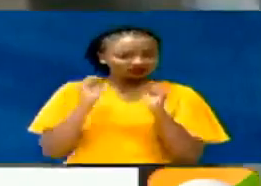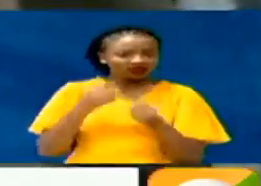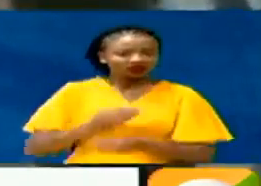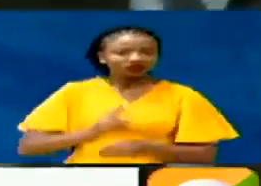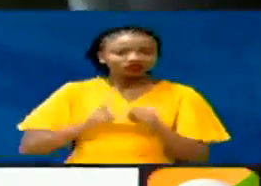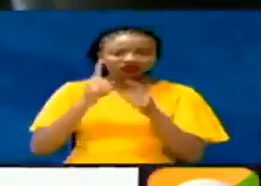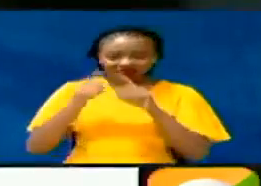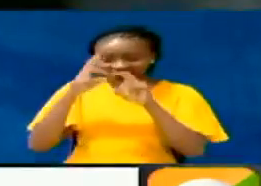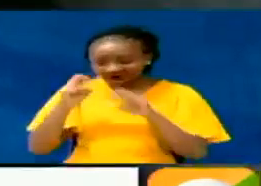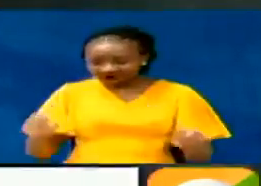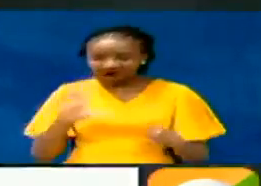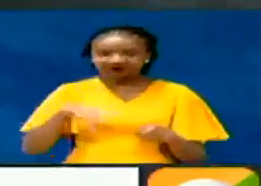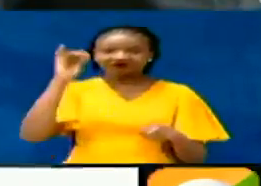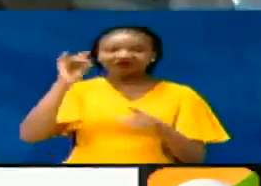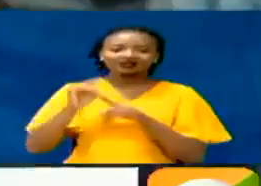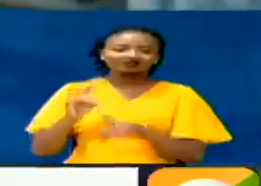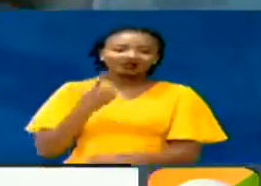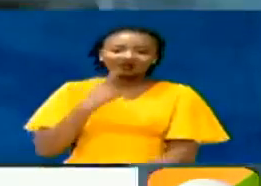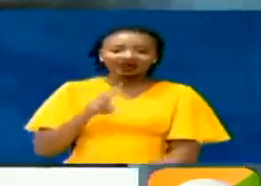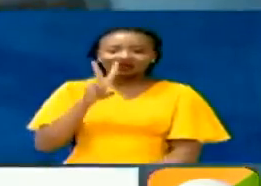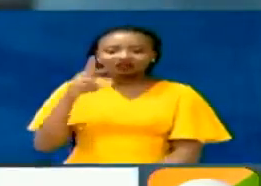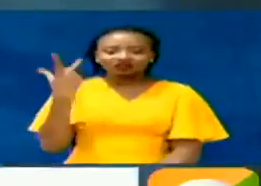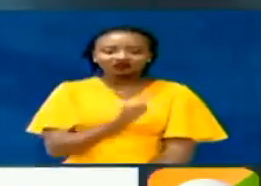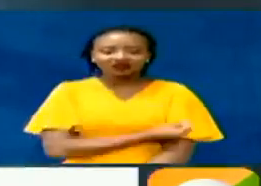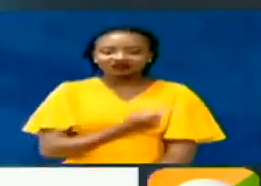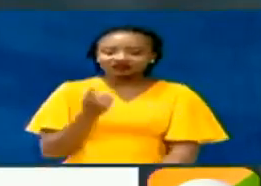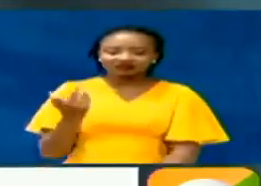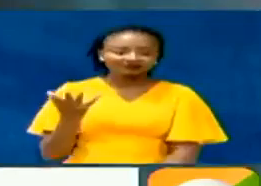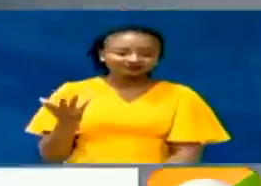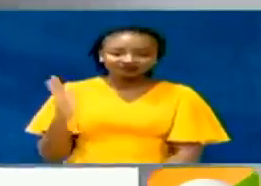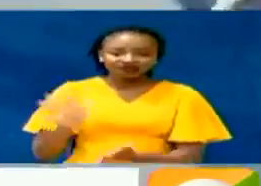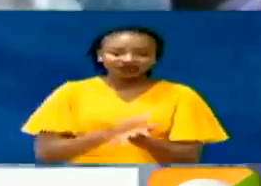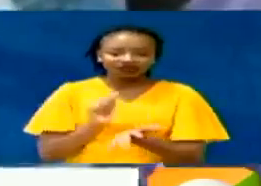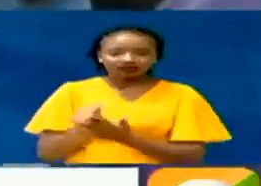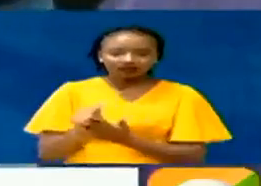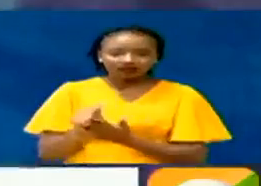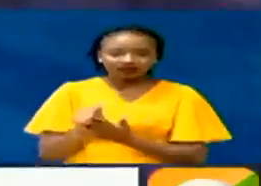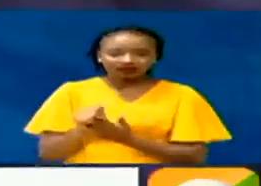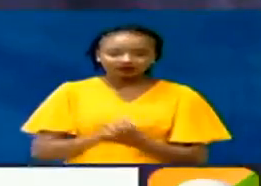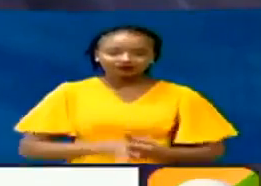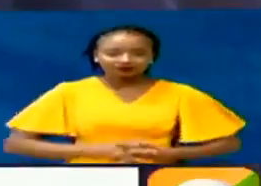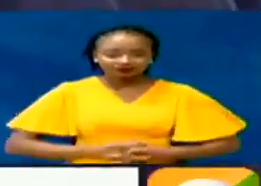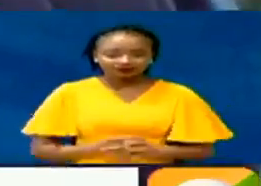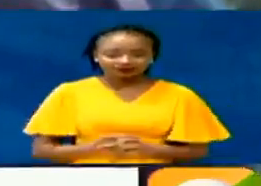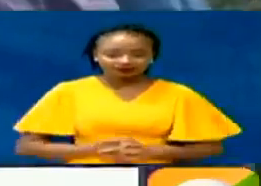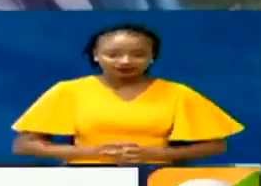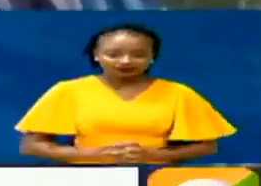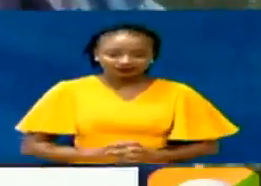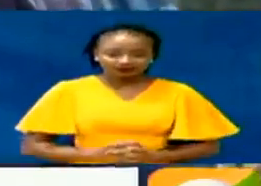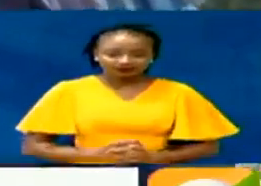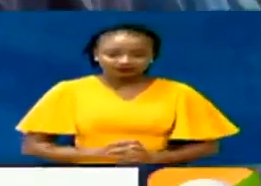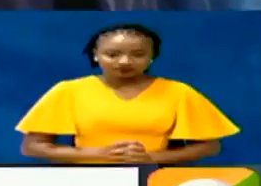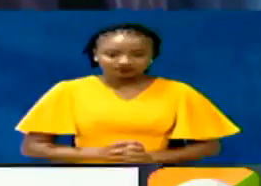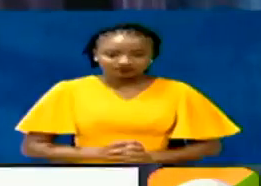until mid-July. A batch of 102,000 vaccines arrived on March 26th under an initiative by the AU and